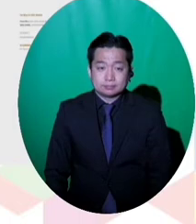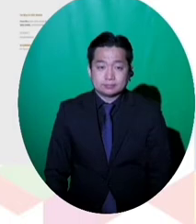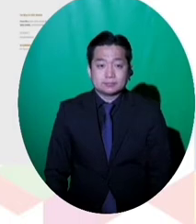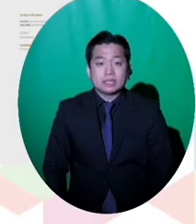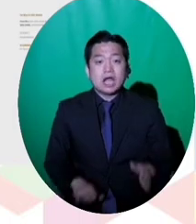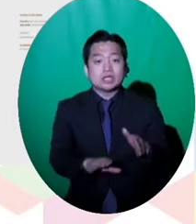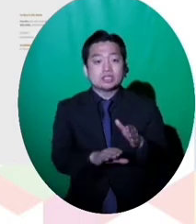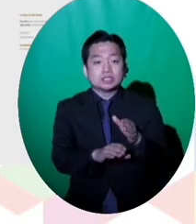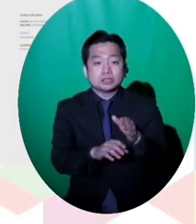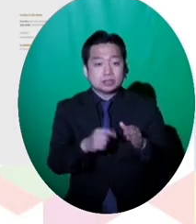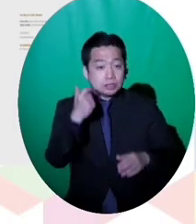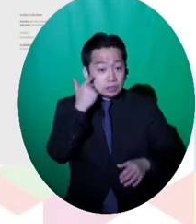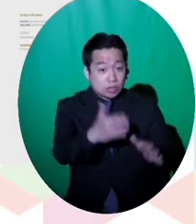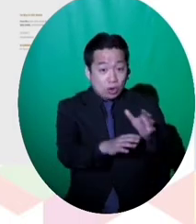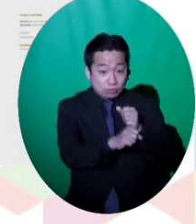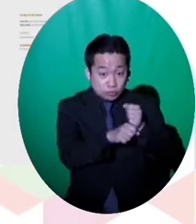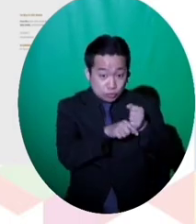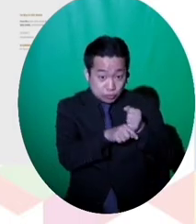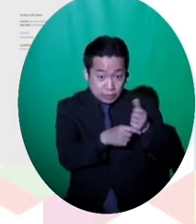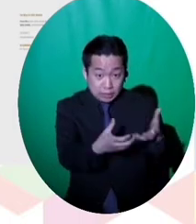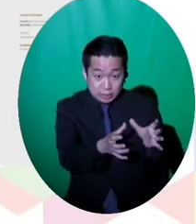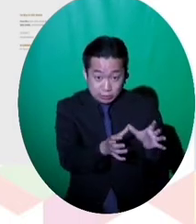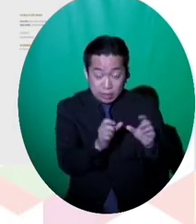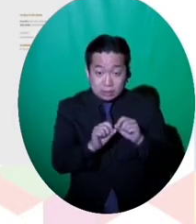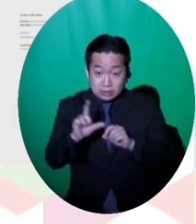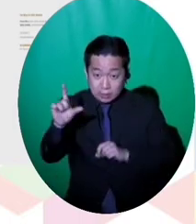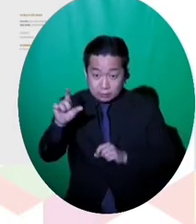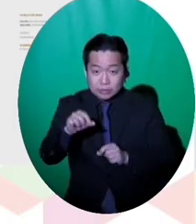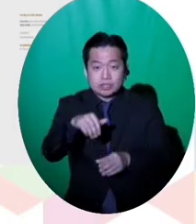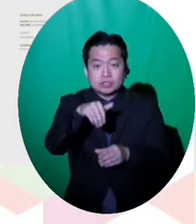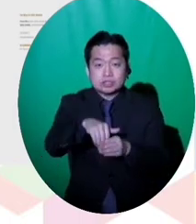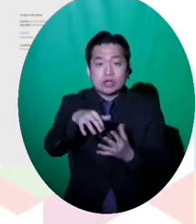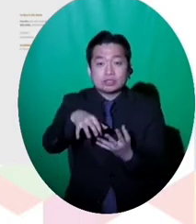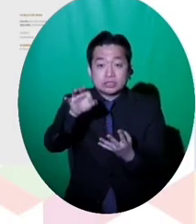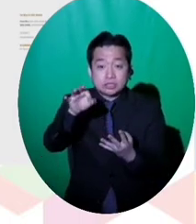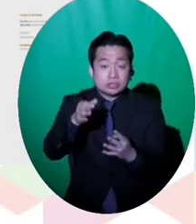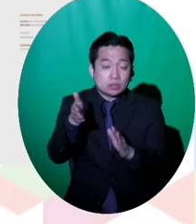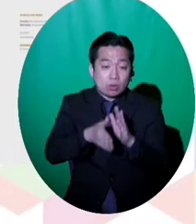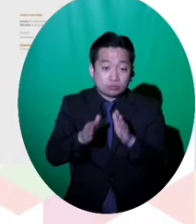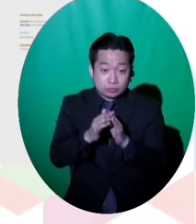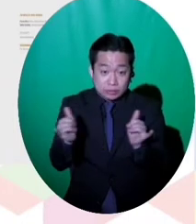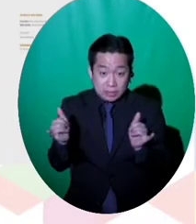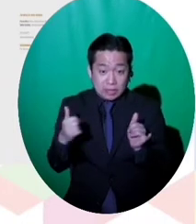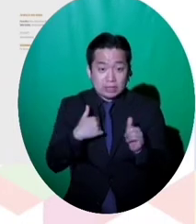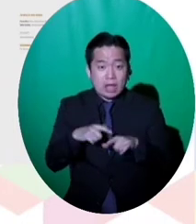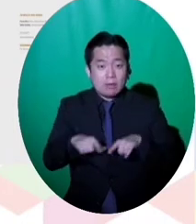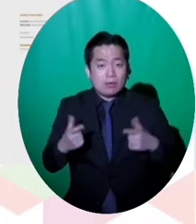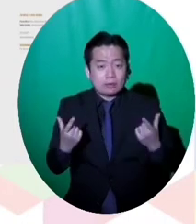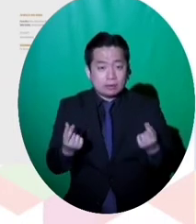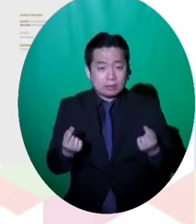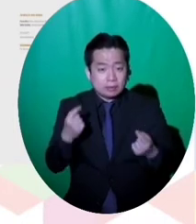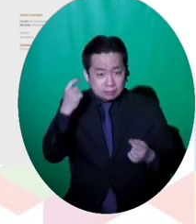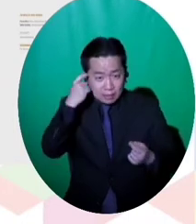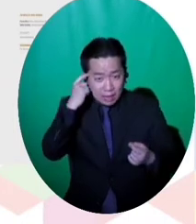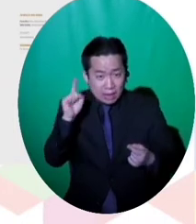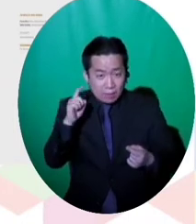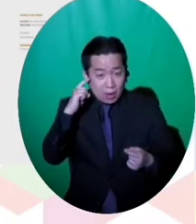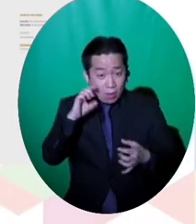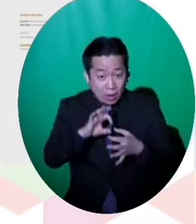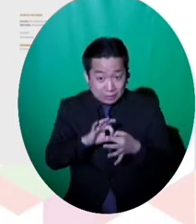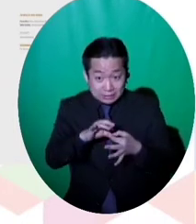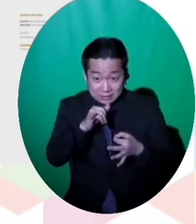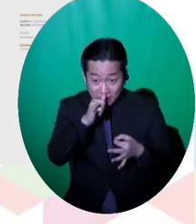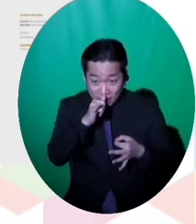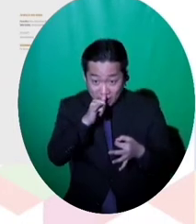elected officials care what people like them think? And it wasn't until recently it suddenly hit me. This is a question where